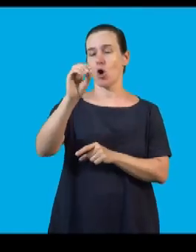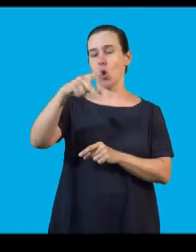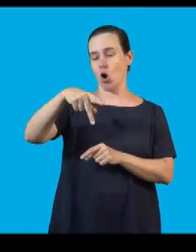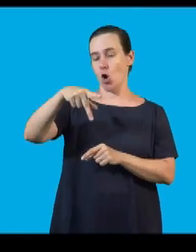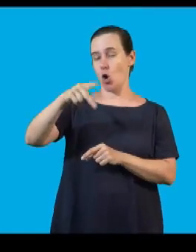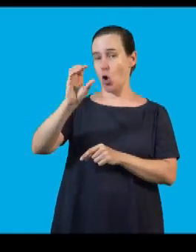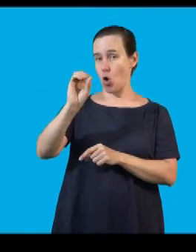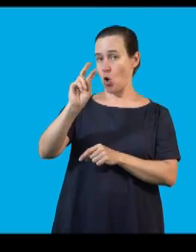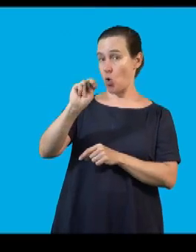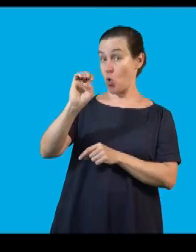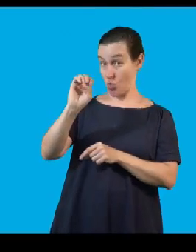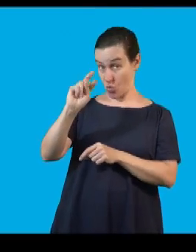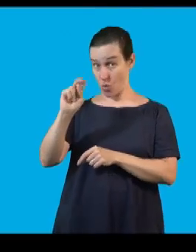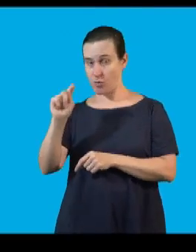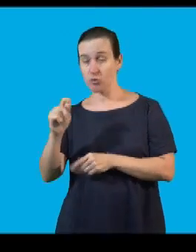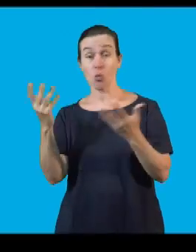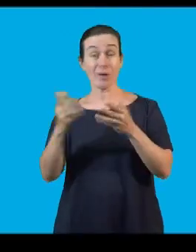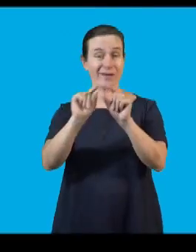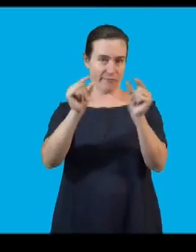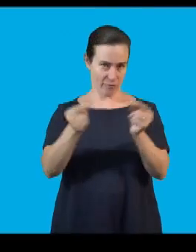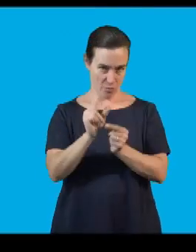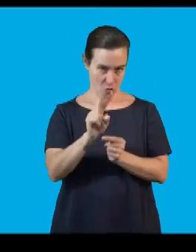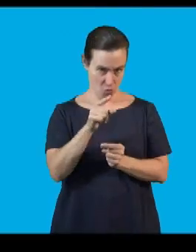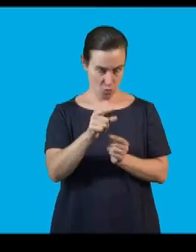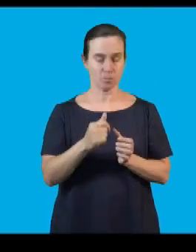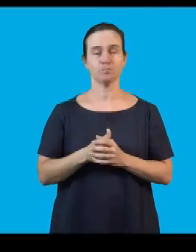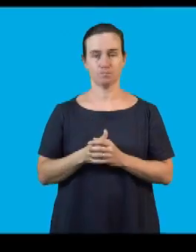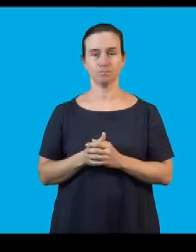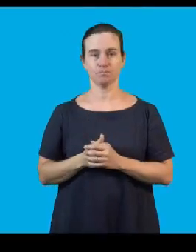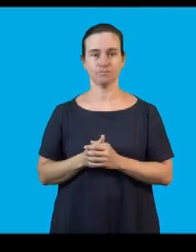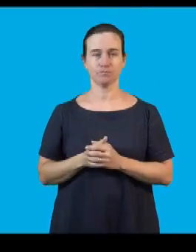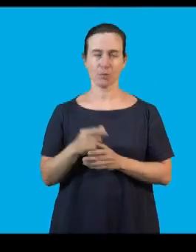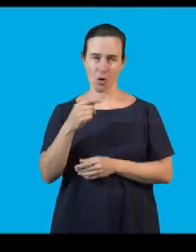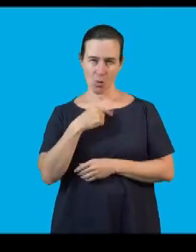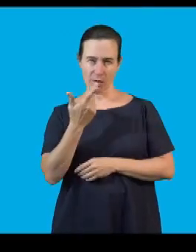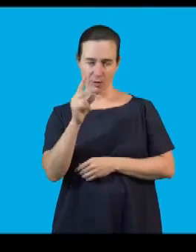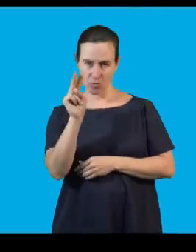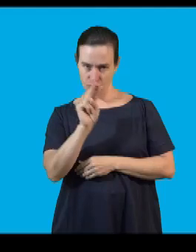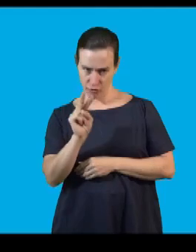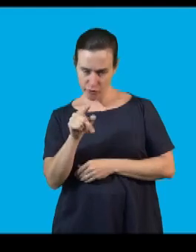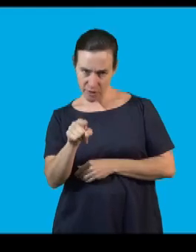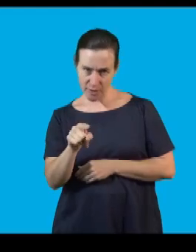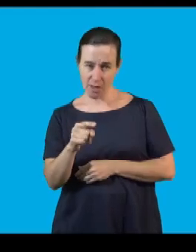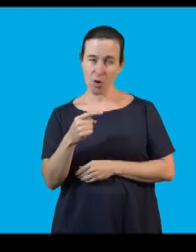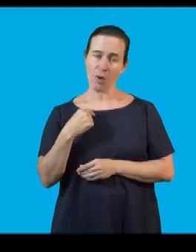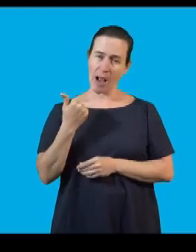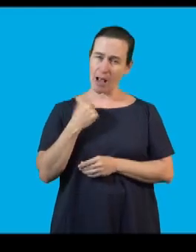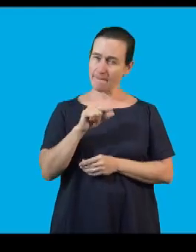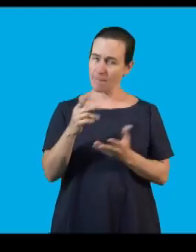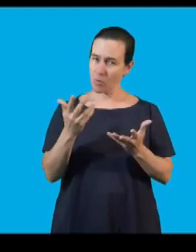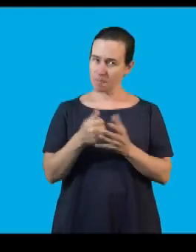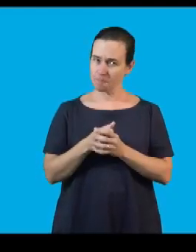ourselves in the text, and we're locating ourselves in frame 2, okay? So after we've read, we want